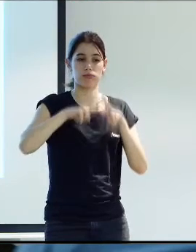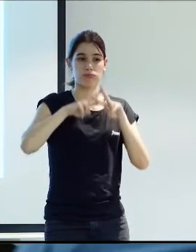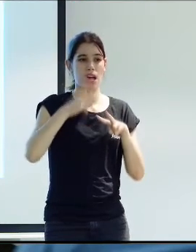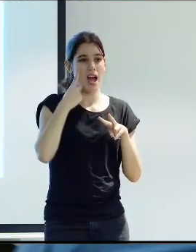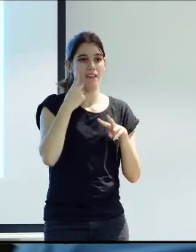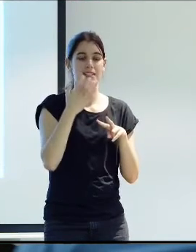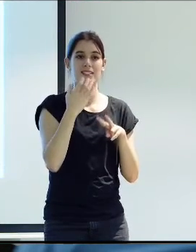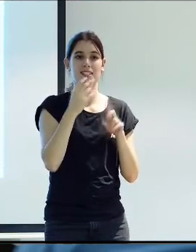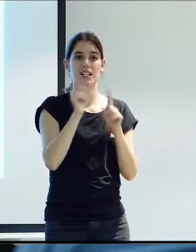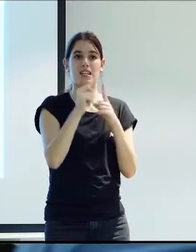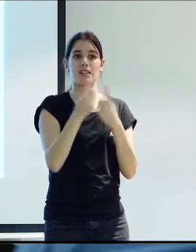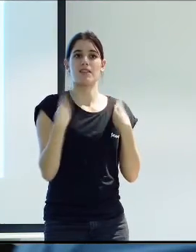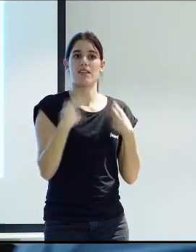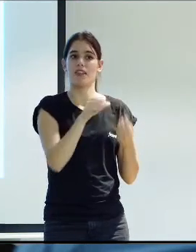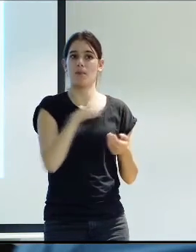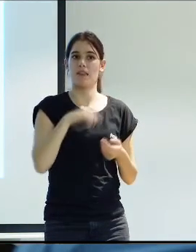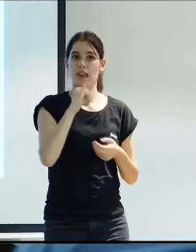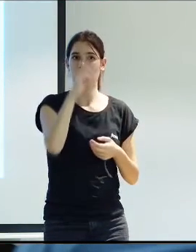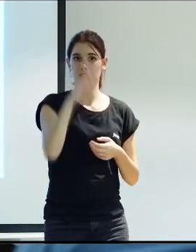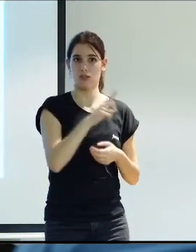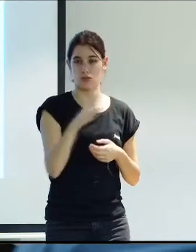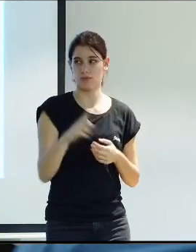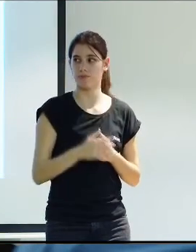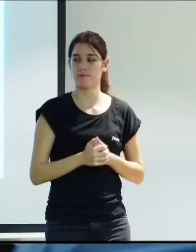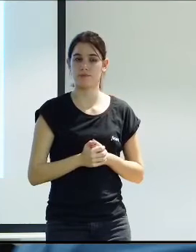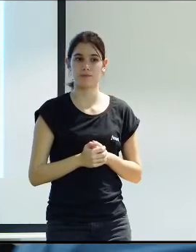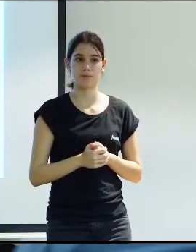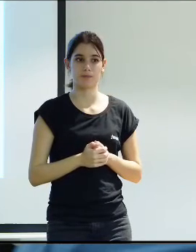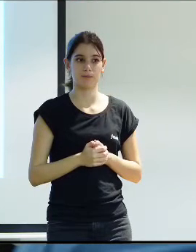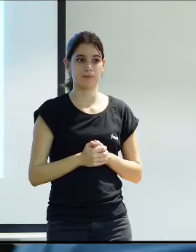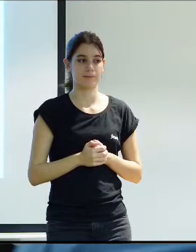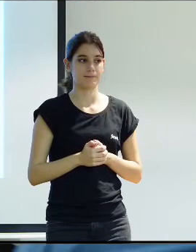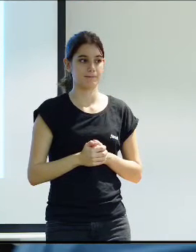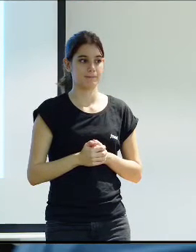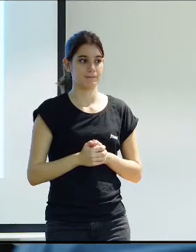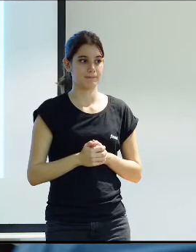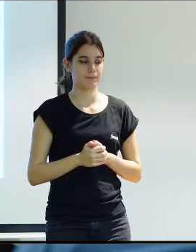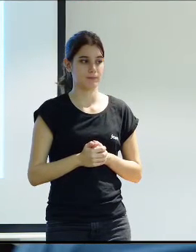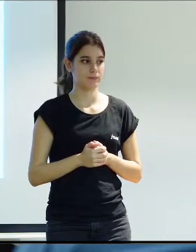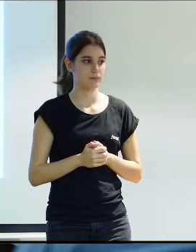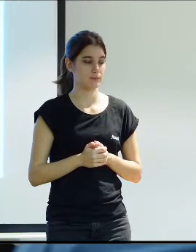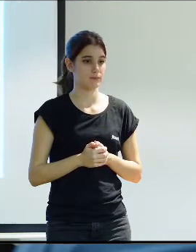and it has parameters for independent living.